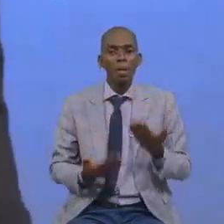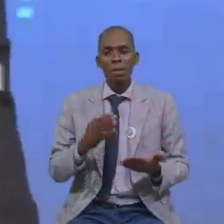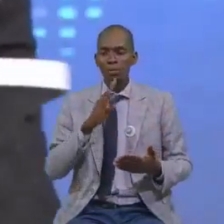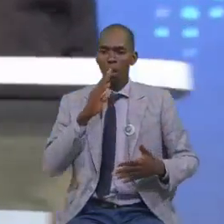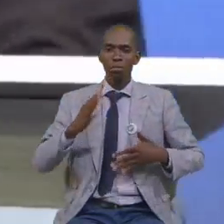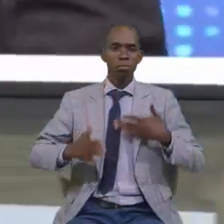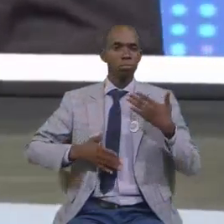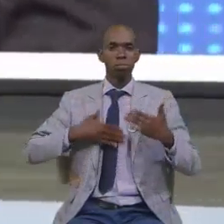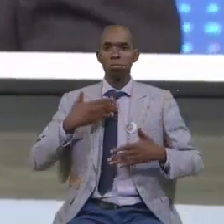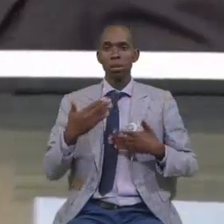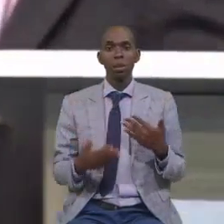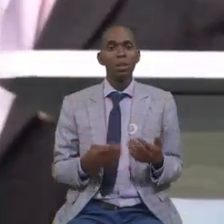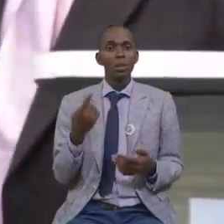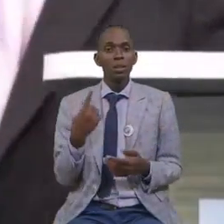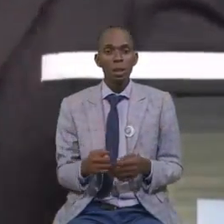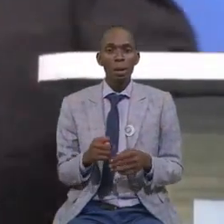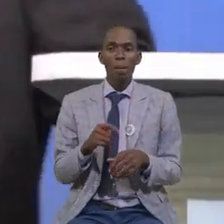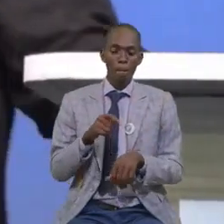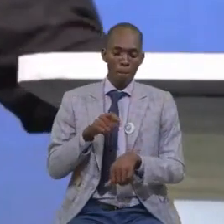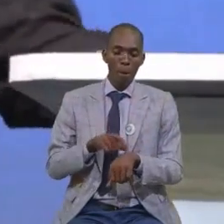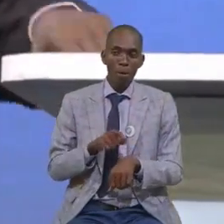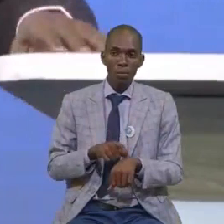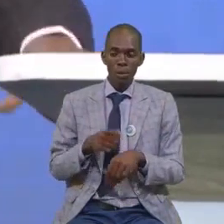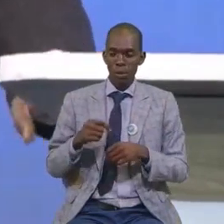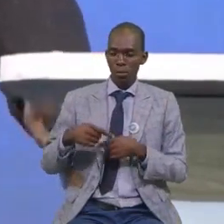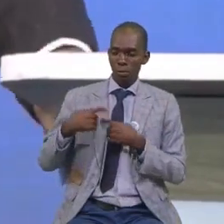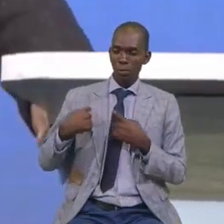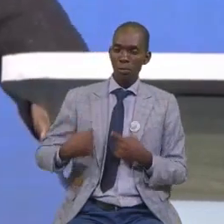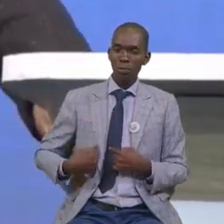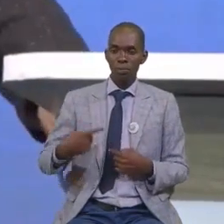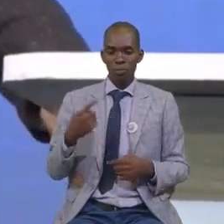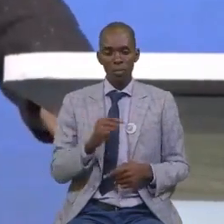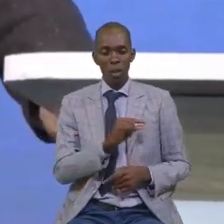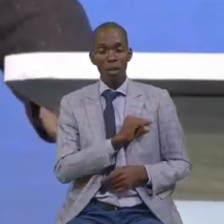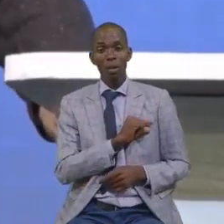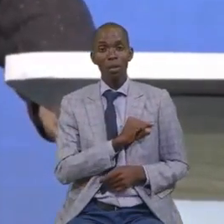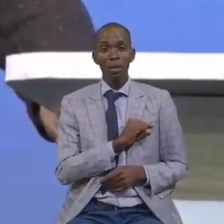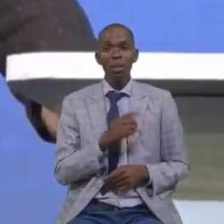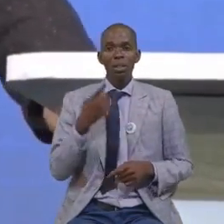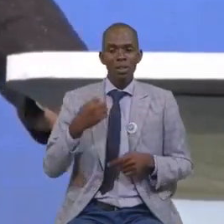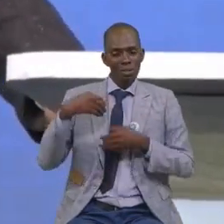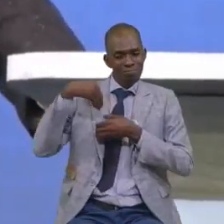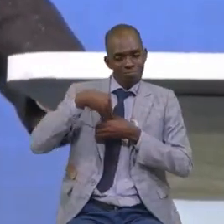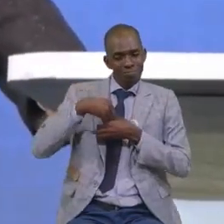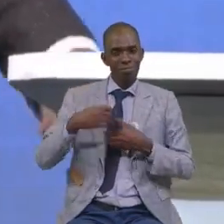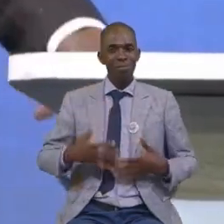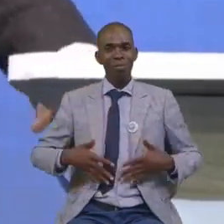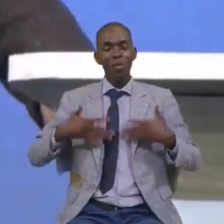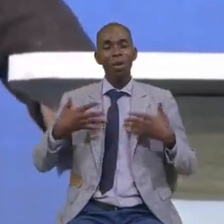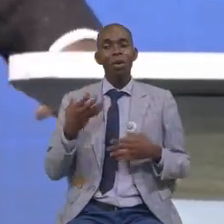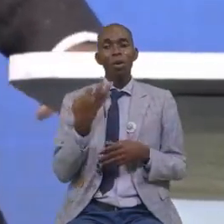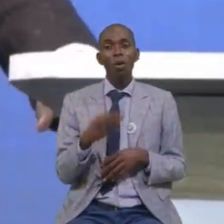The bone, the heart, the conscience, the inner life of